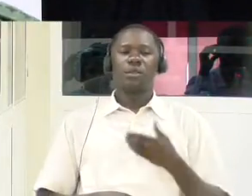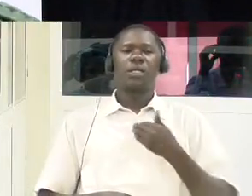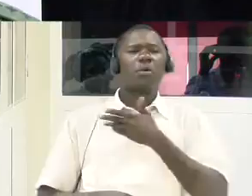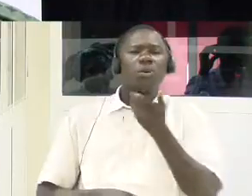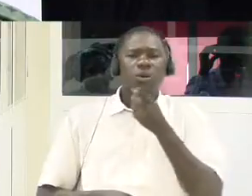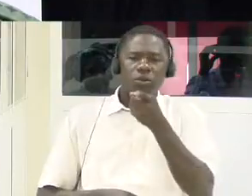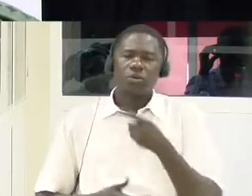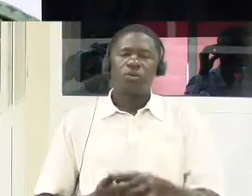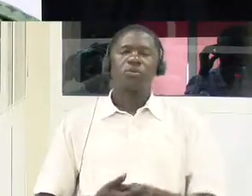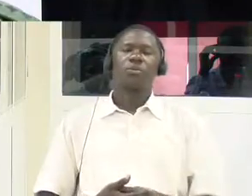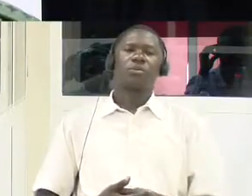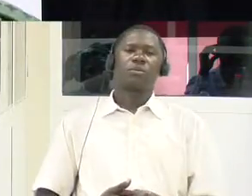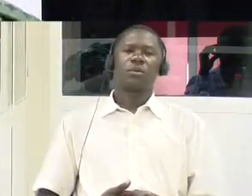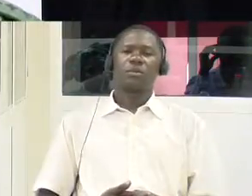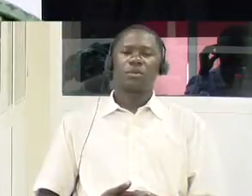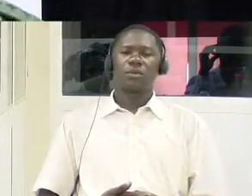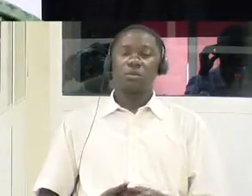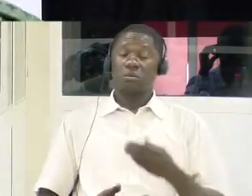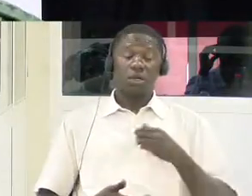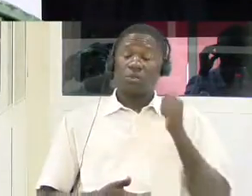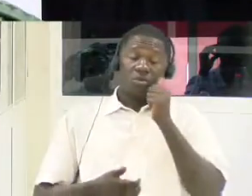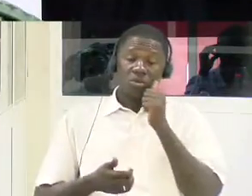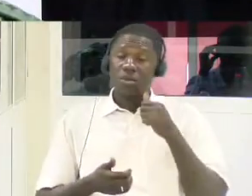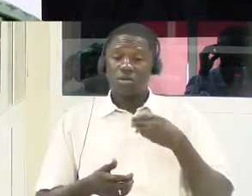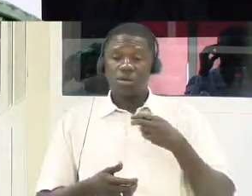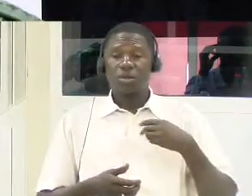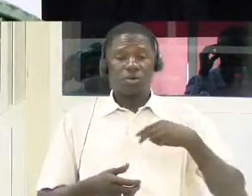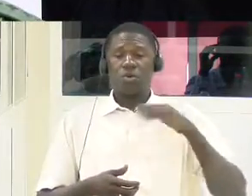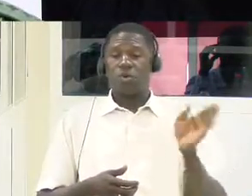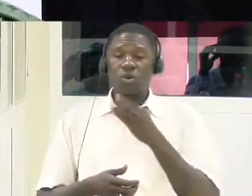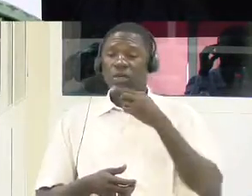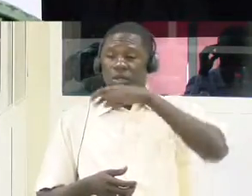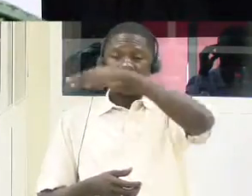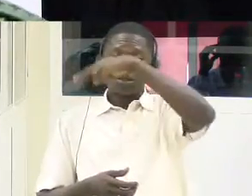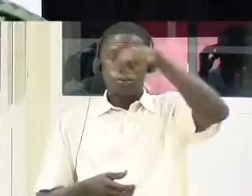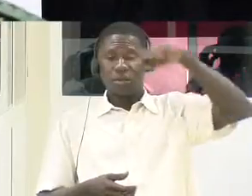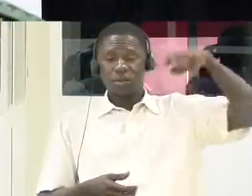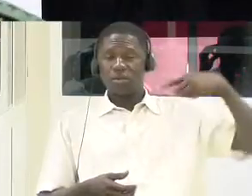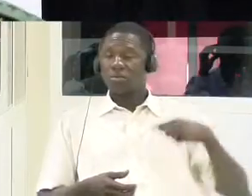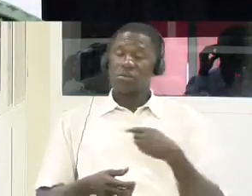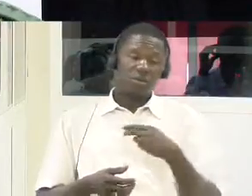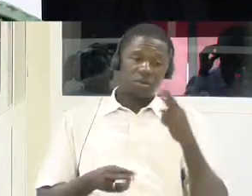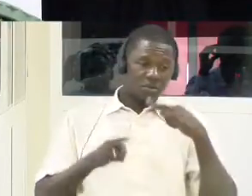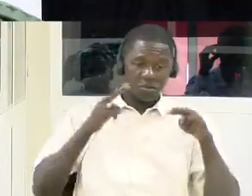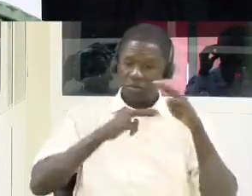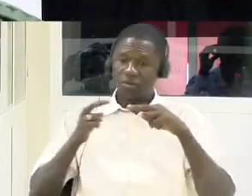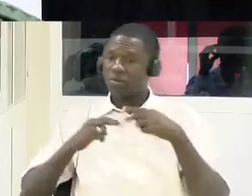you?" I said, "As usual, I'm going around to look after the problems of our